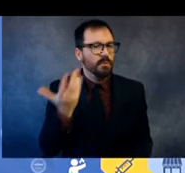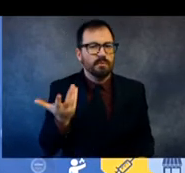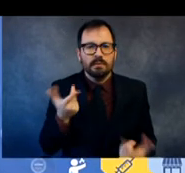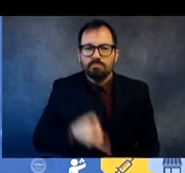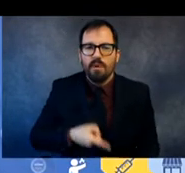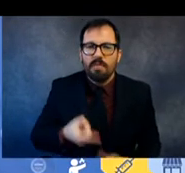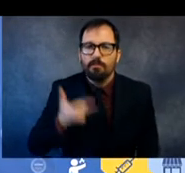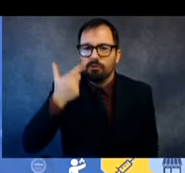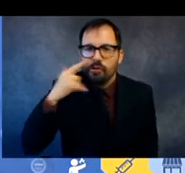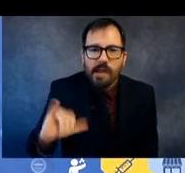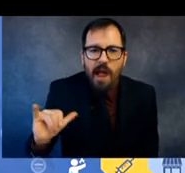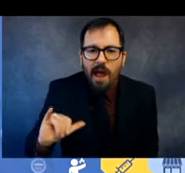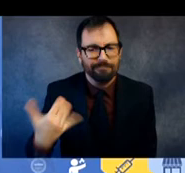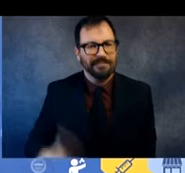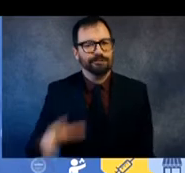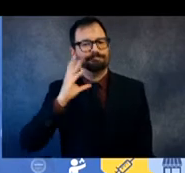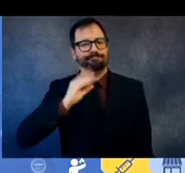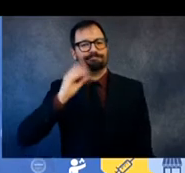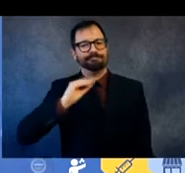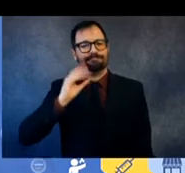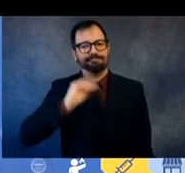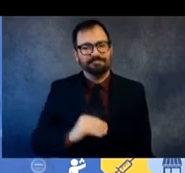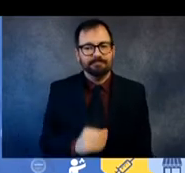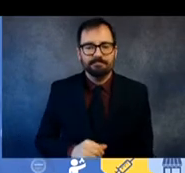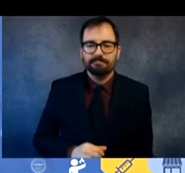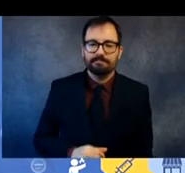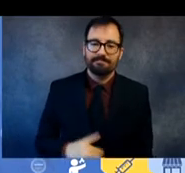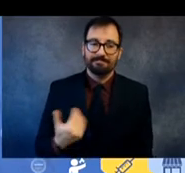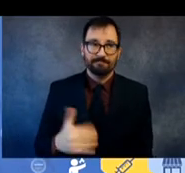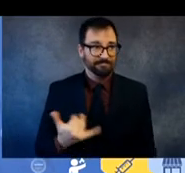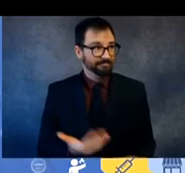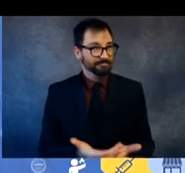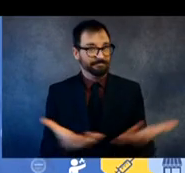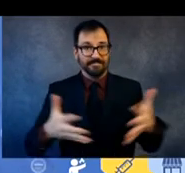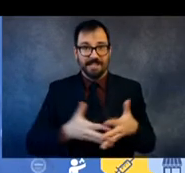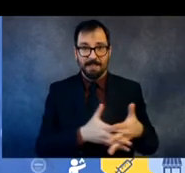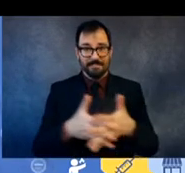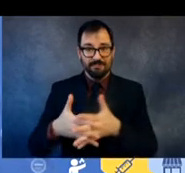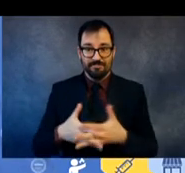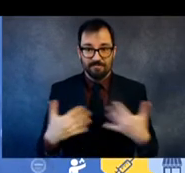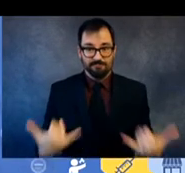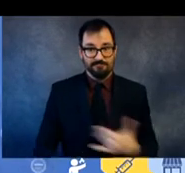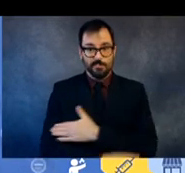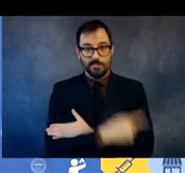struggle. And so I think, given the circumstances of